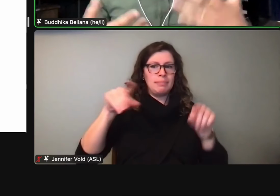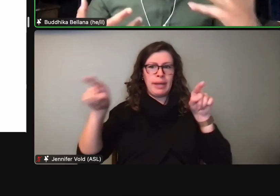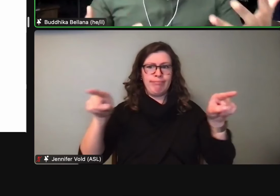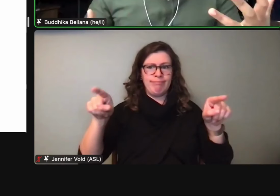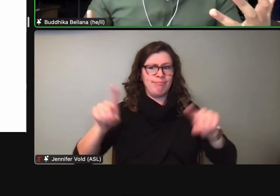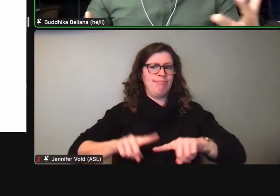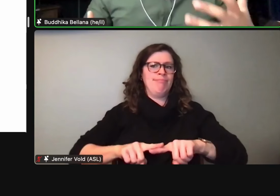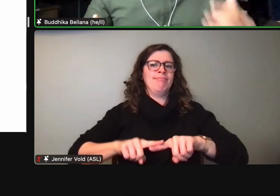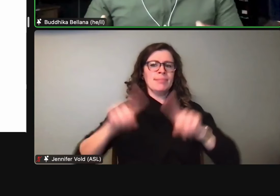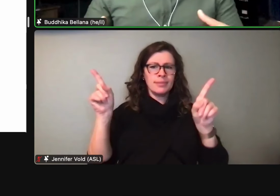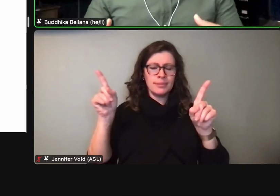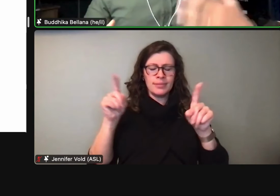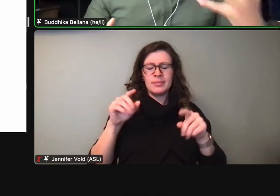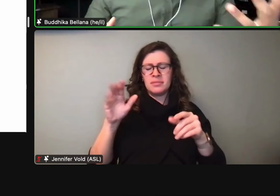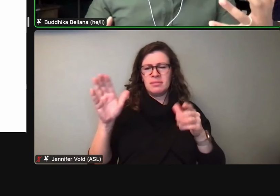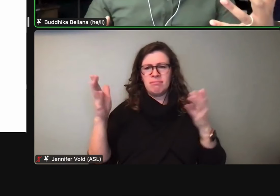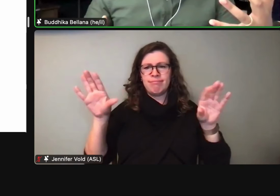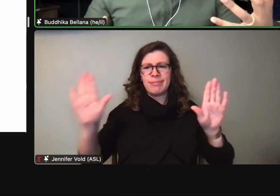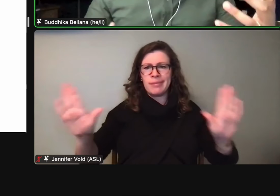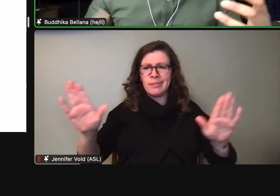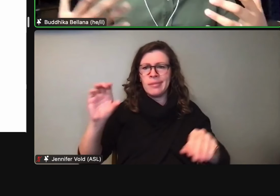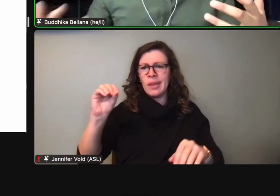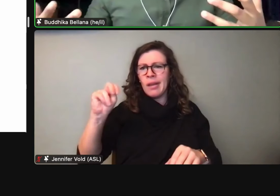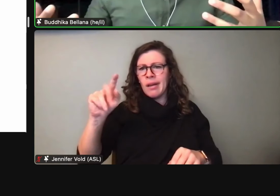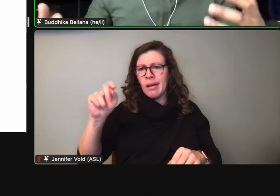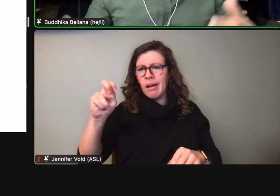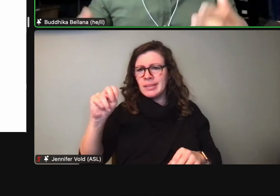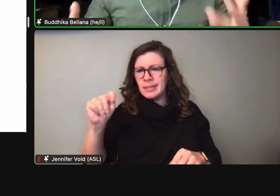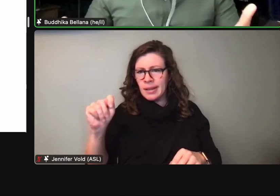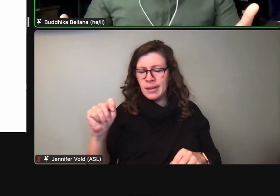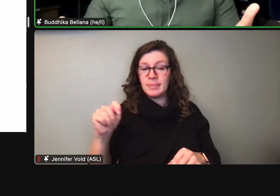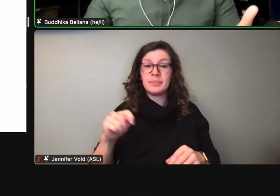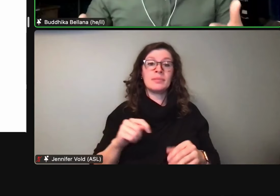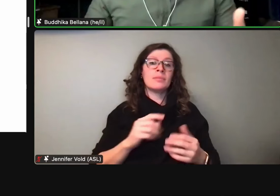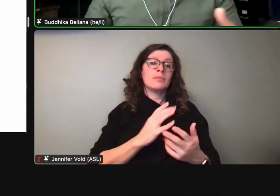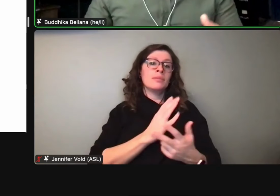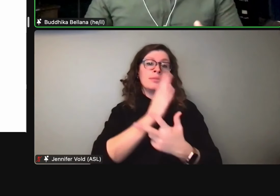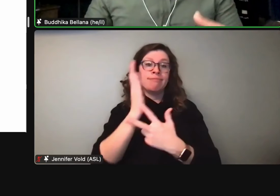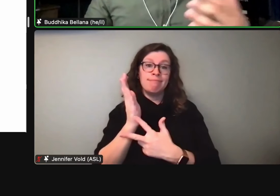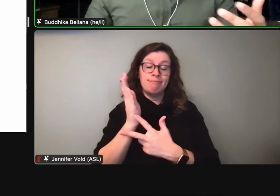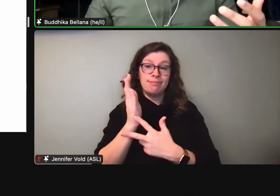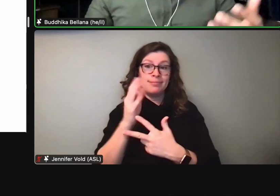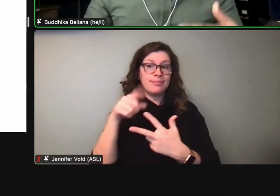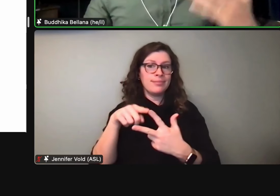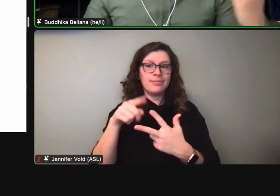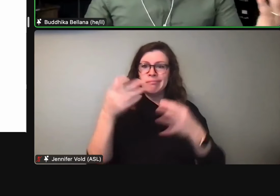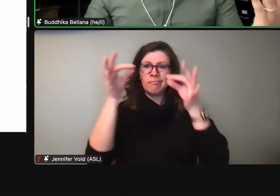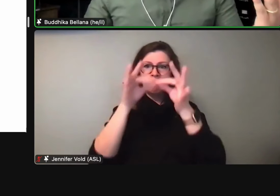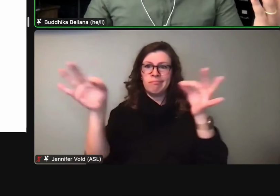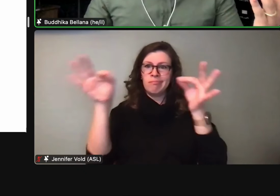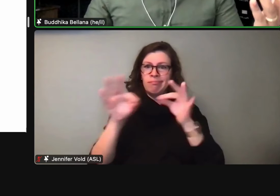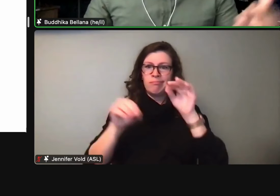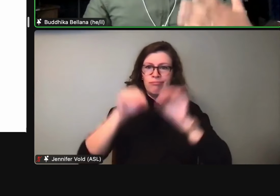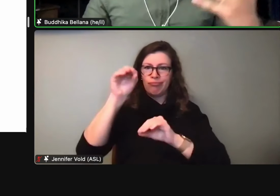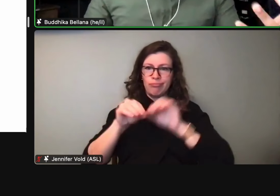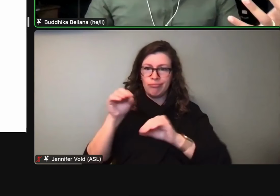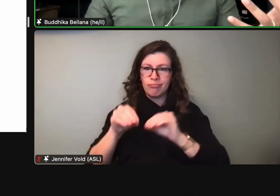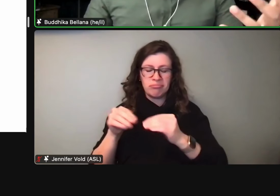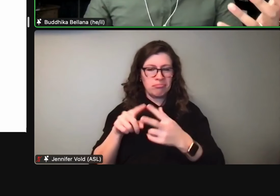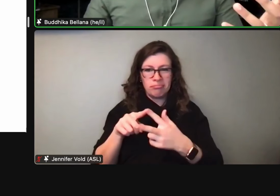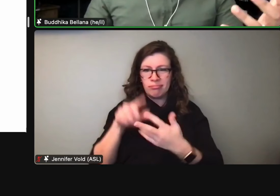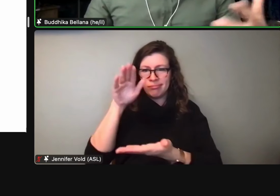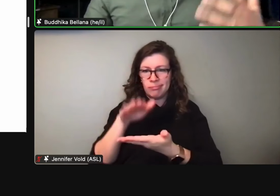difference in the content of free association before reading the story versus after, as compared to participants who are reading a sentence scrambled or